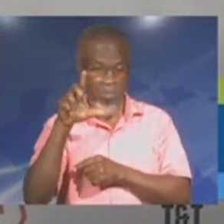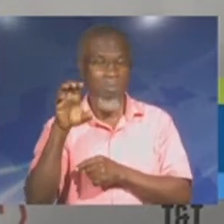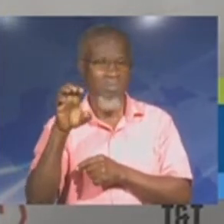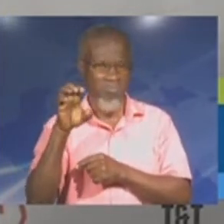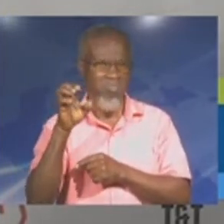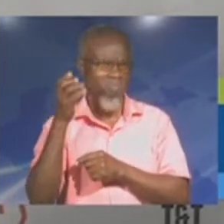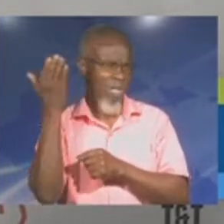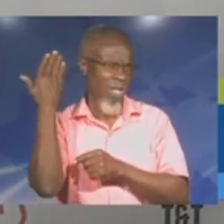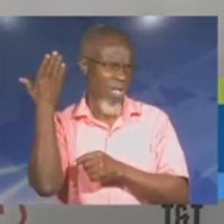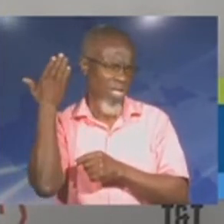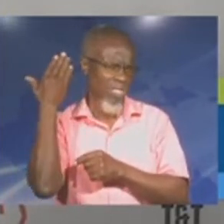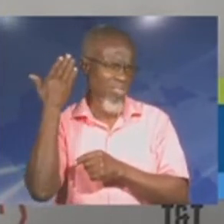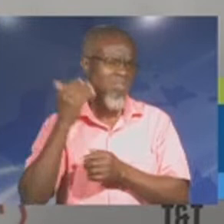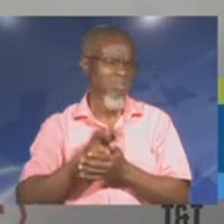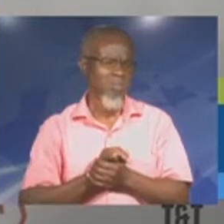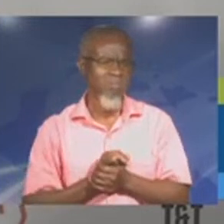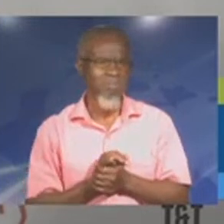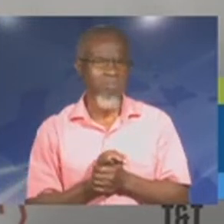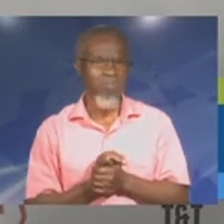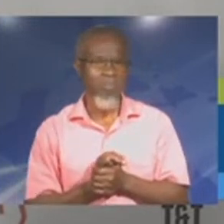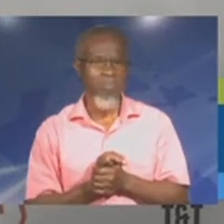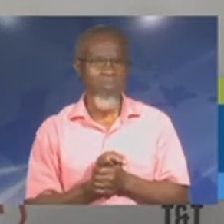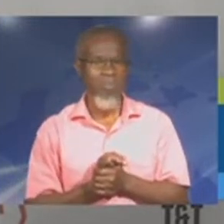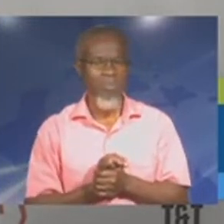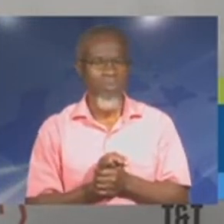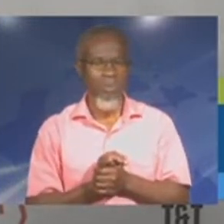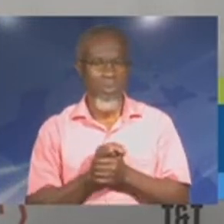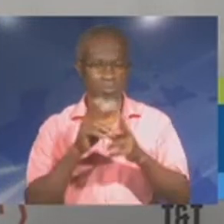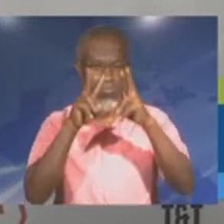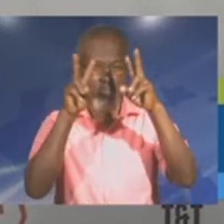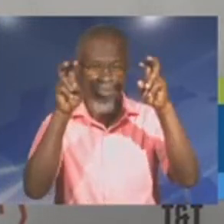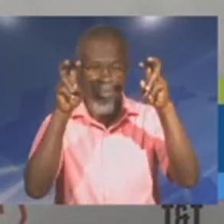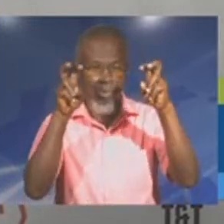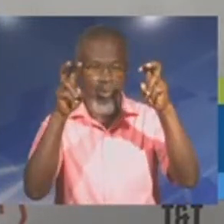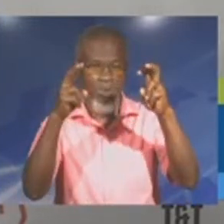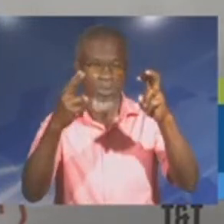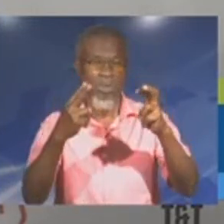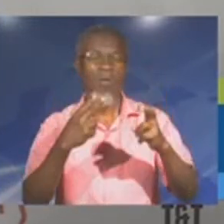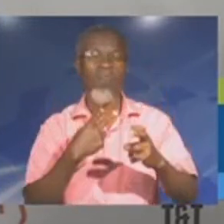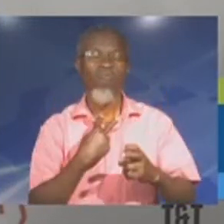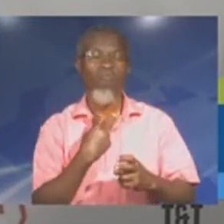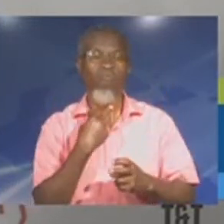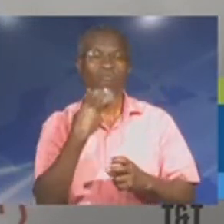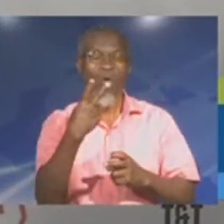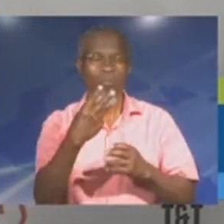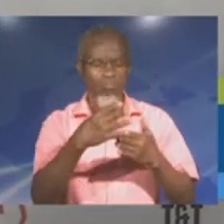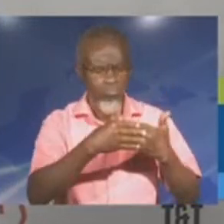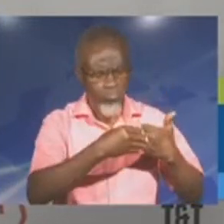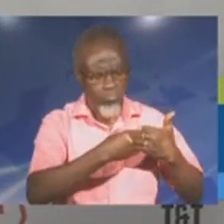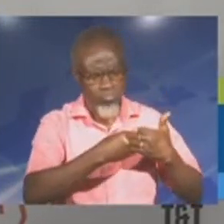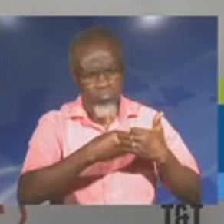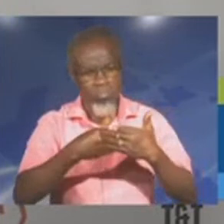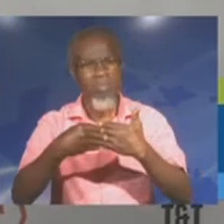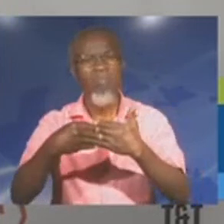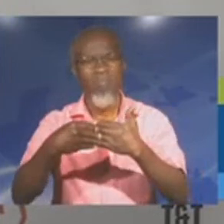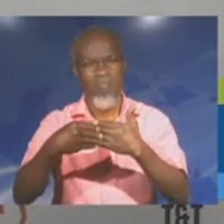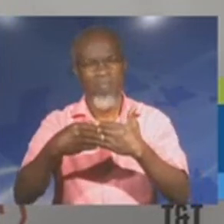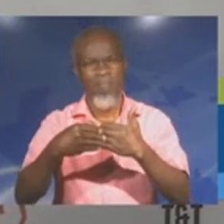is Nurses, a voice to lead, invest in nursing and respect rights to secure global